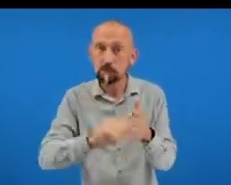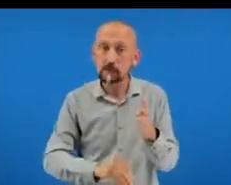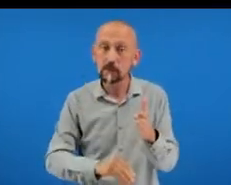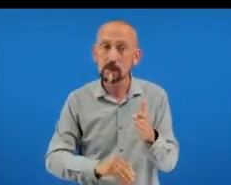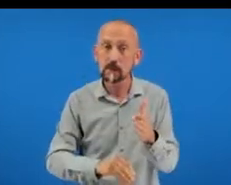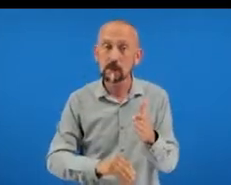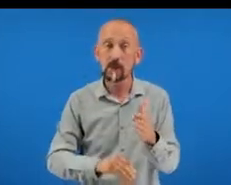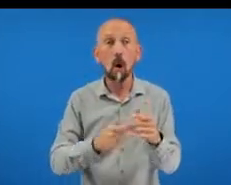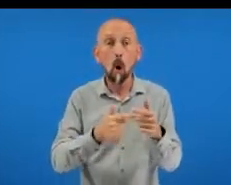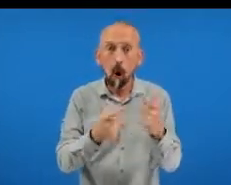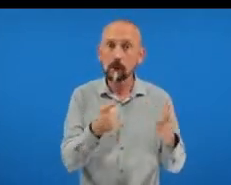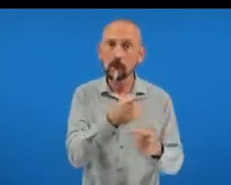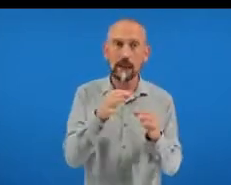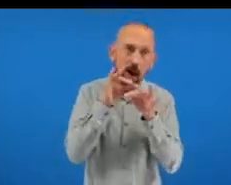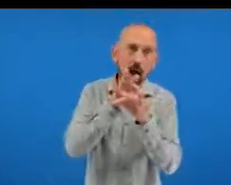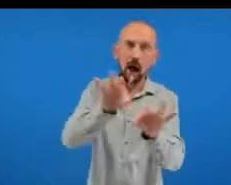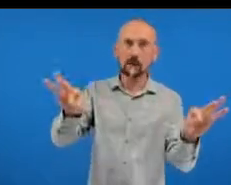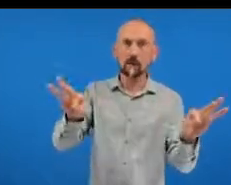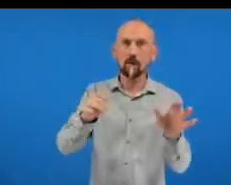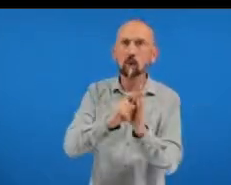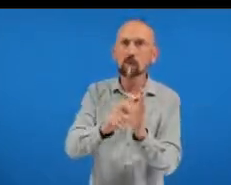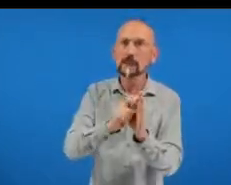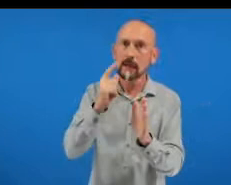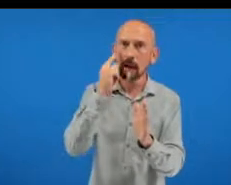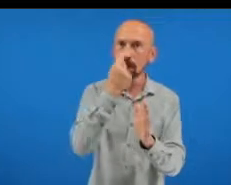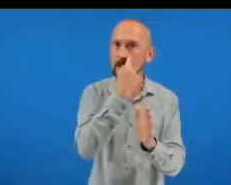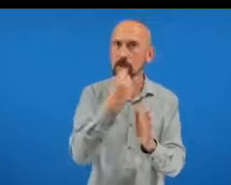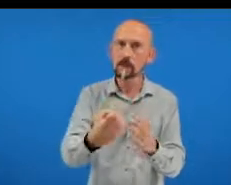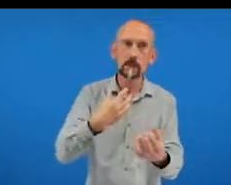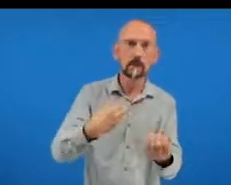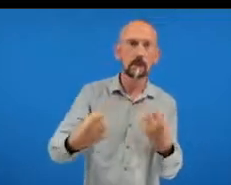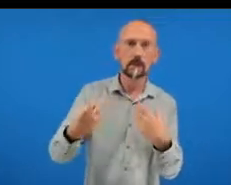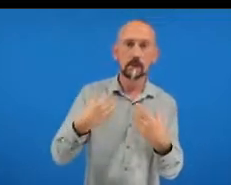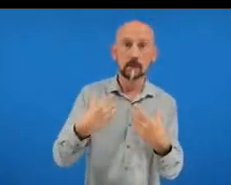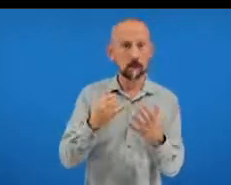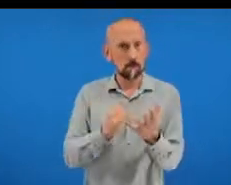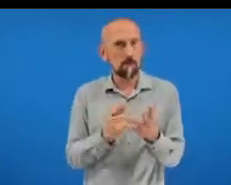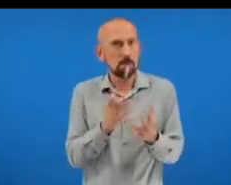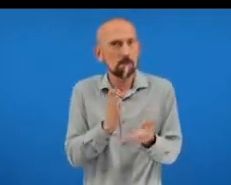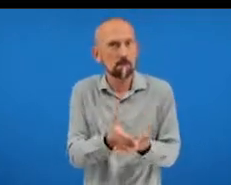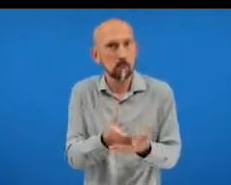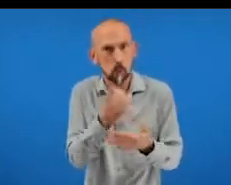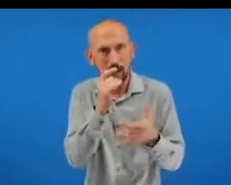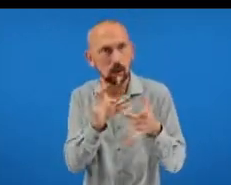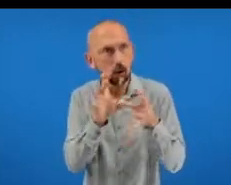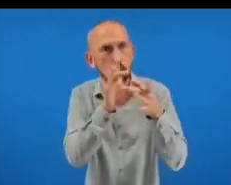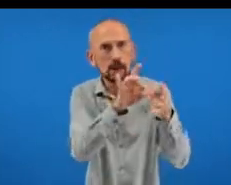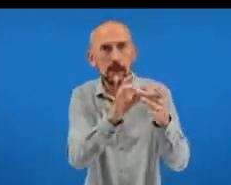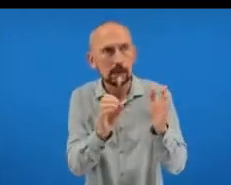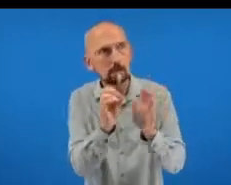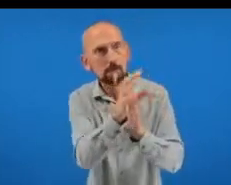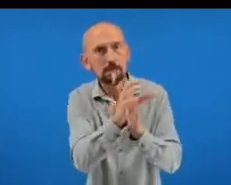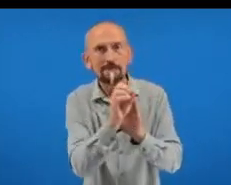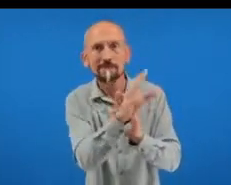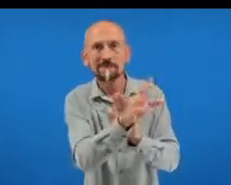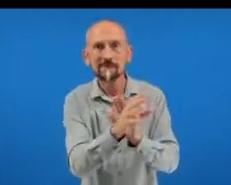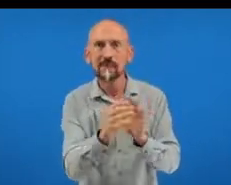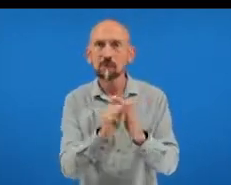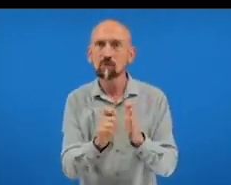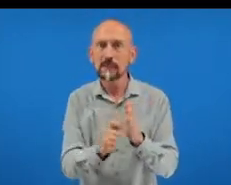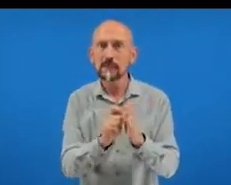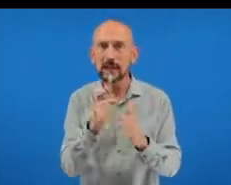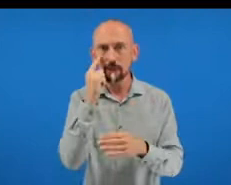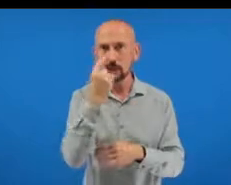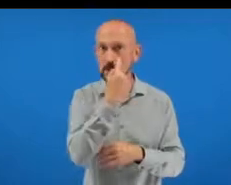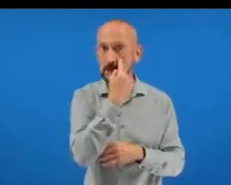written evidence to be given, and you can certainly get in touch and provide that written evidence from